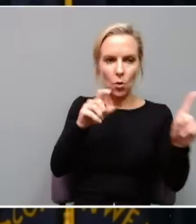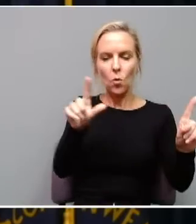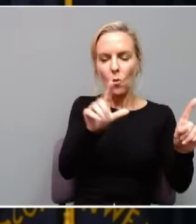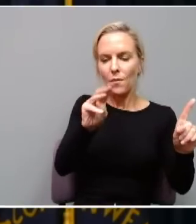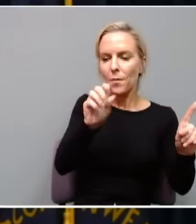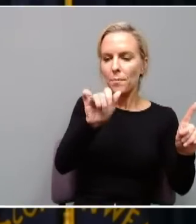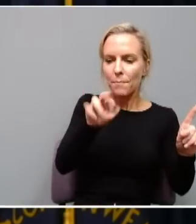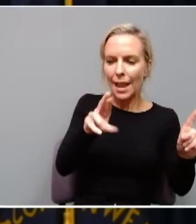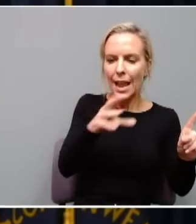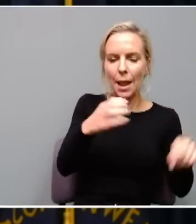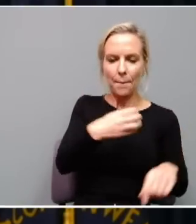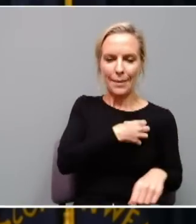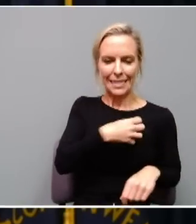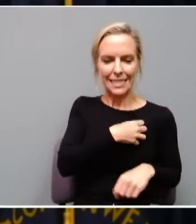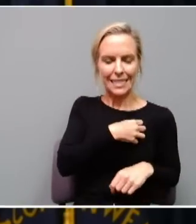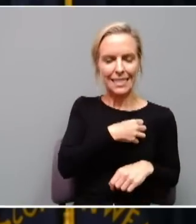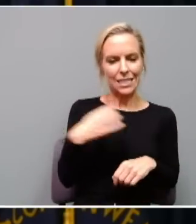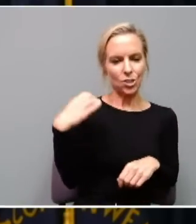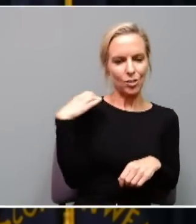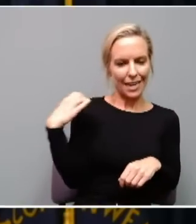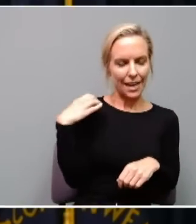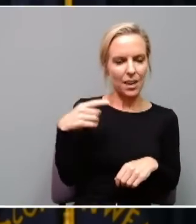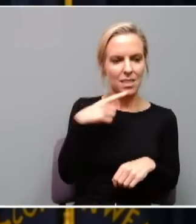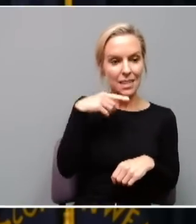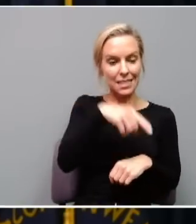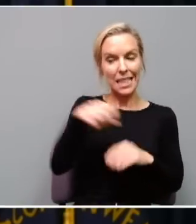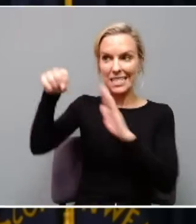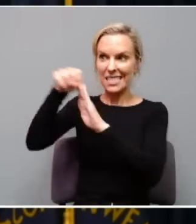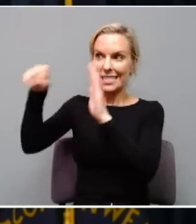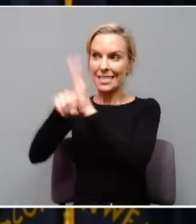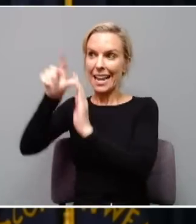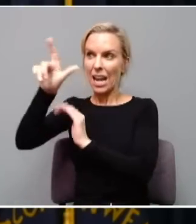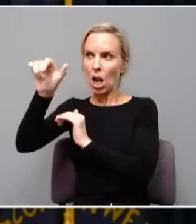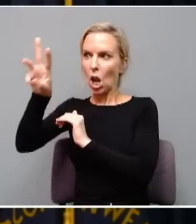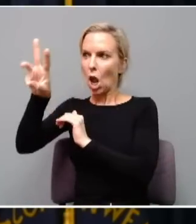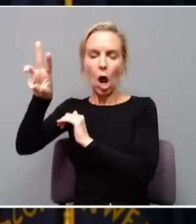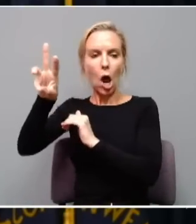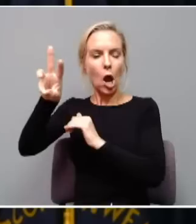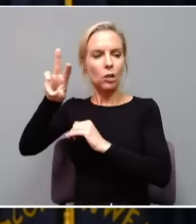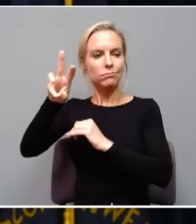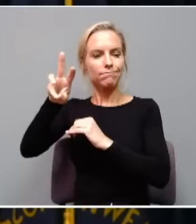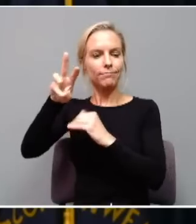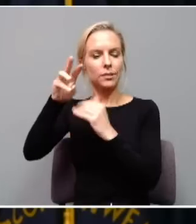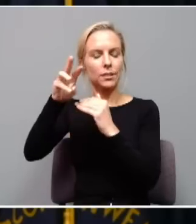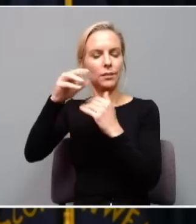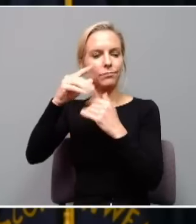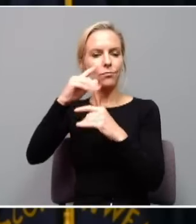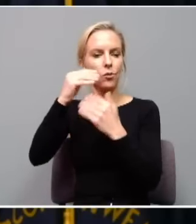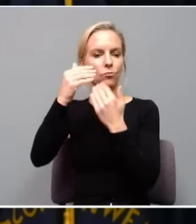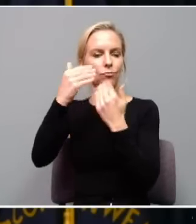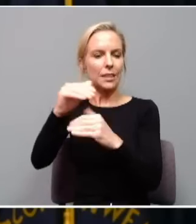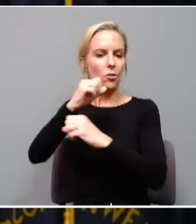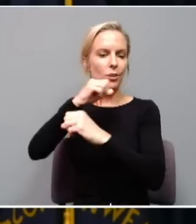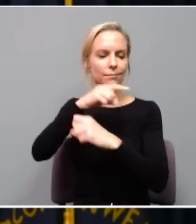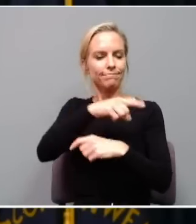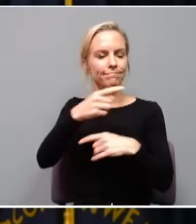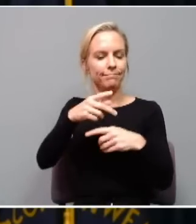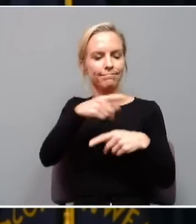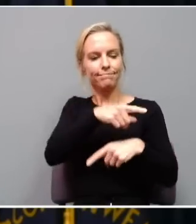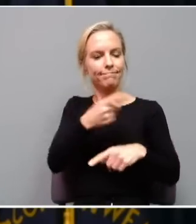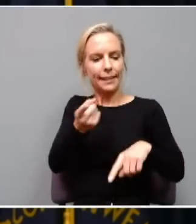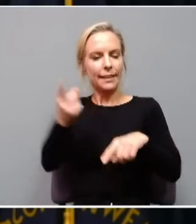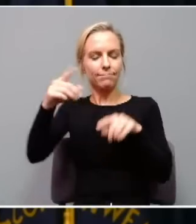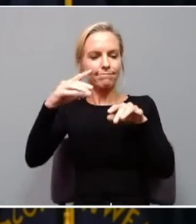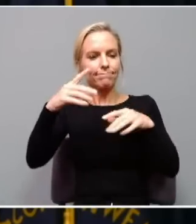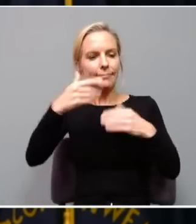state laws kind of handcuff the city's ability to enact ordinance to crack down on stolen guns. And so along with